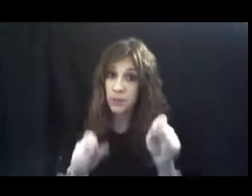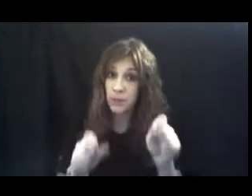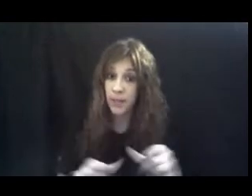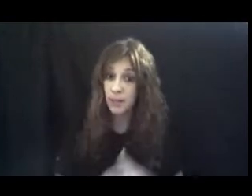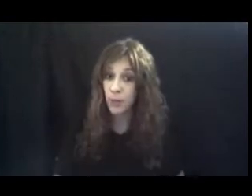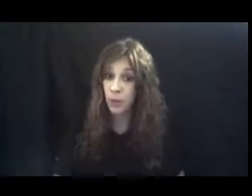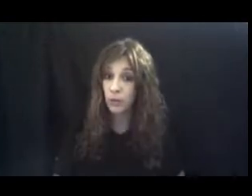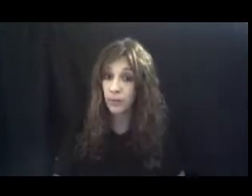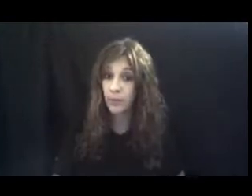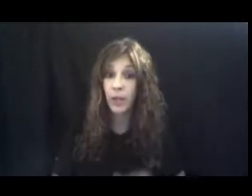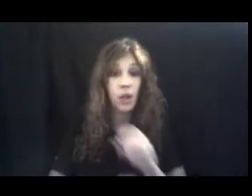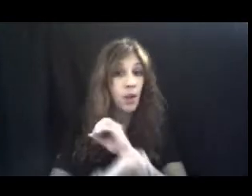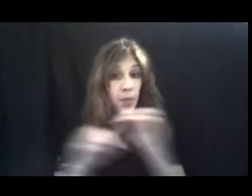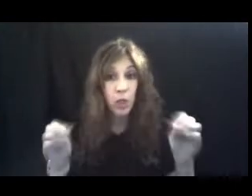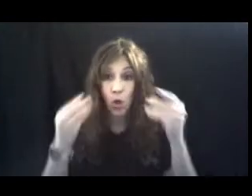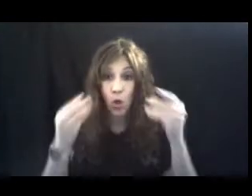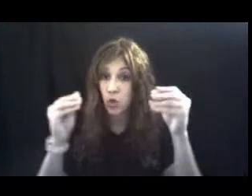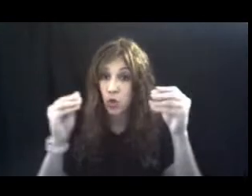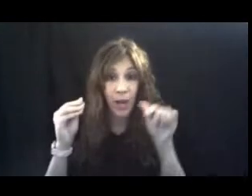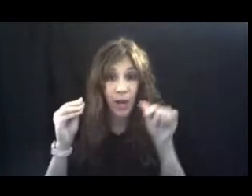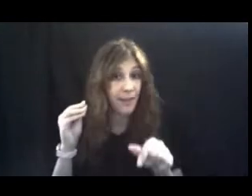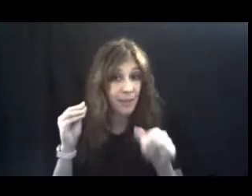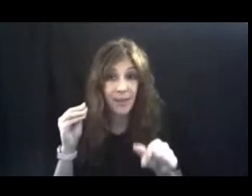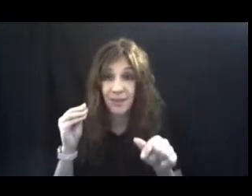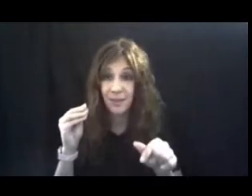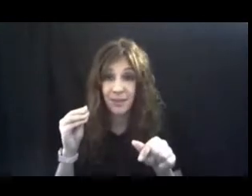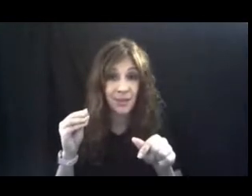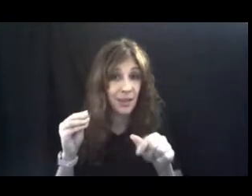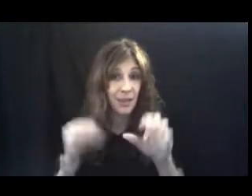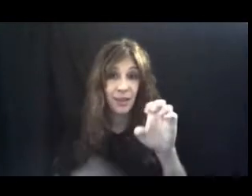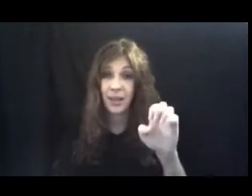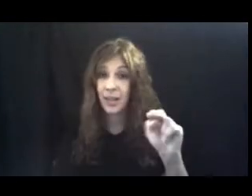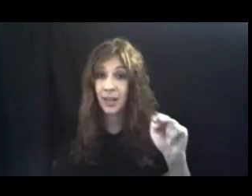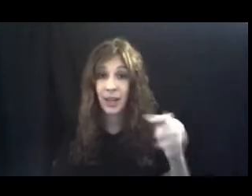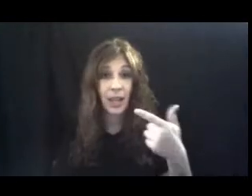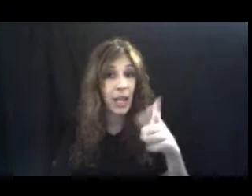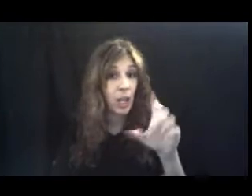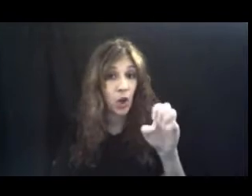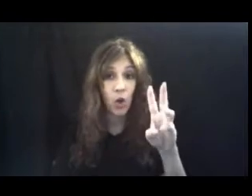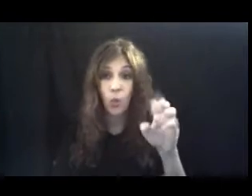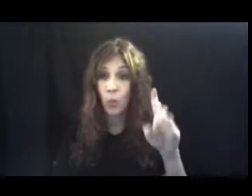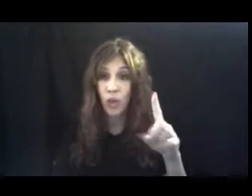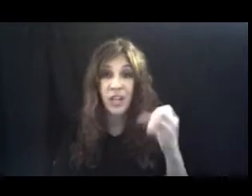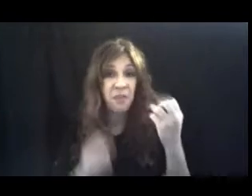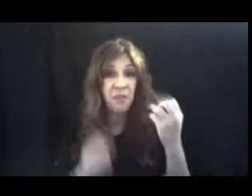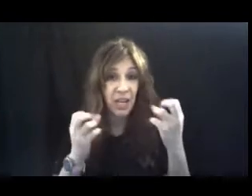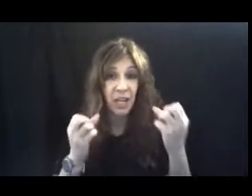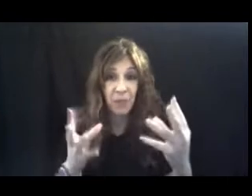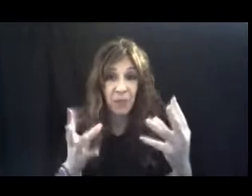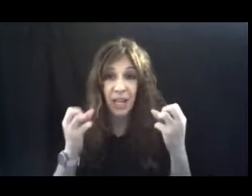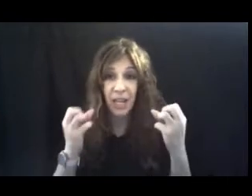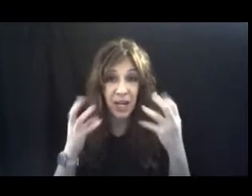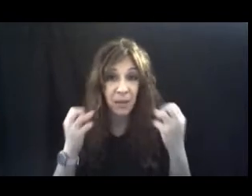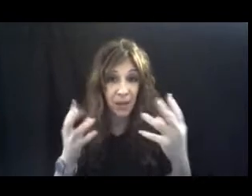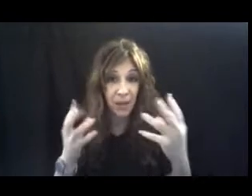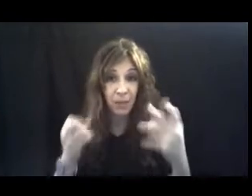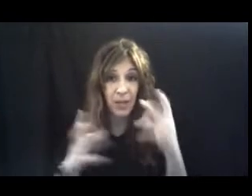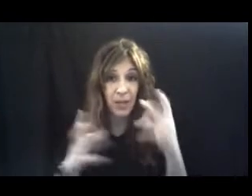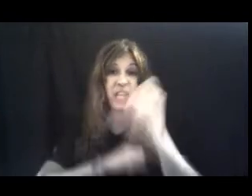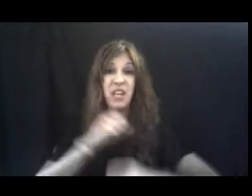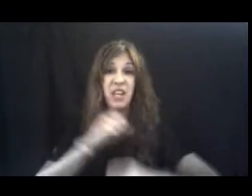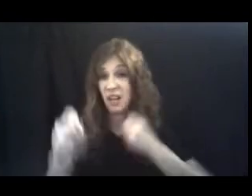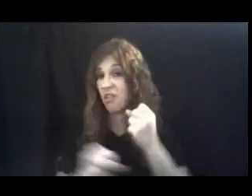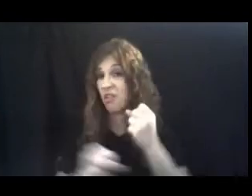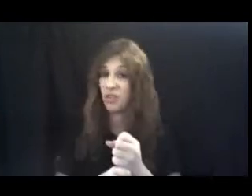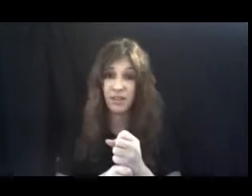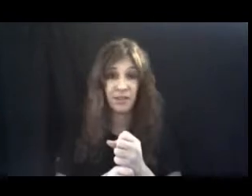been a store like this in Inglewood in years and years and years. We